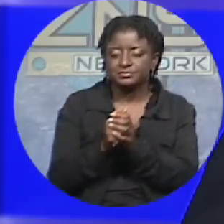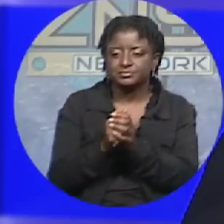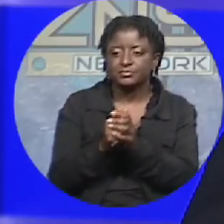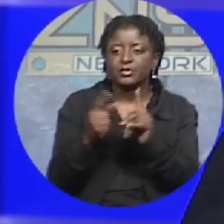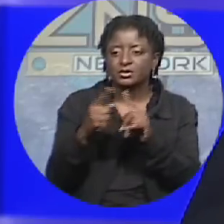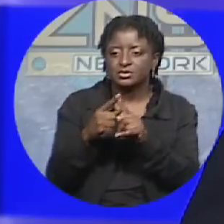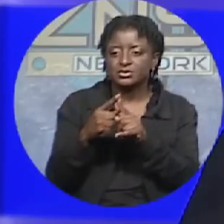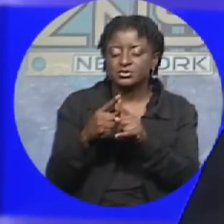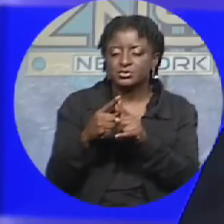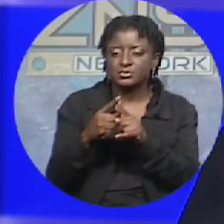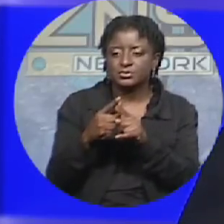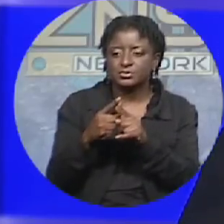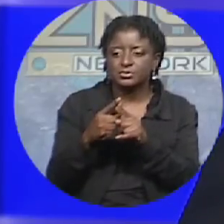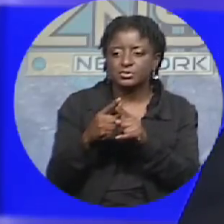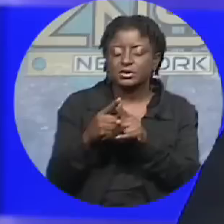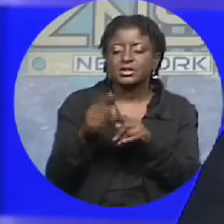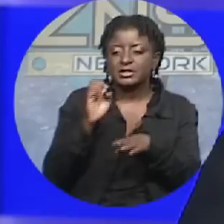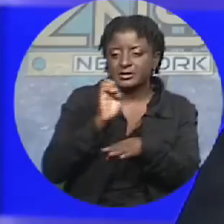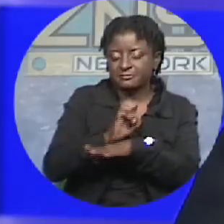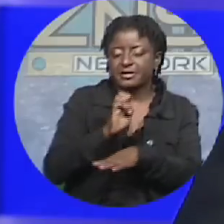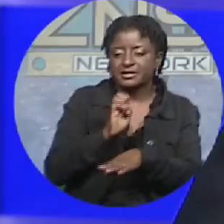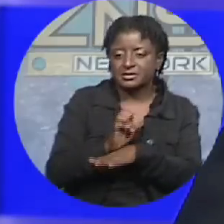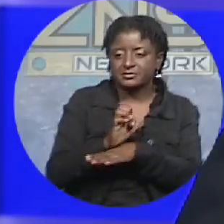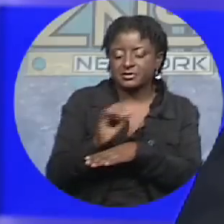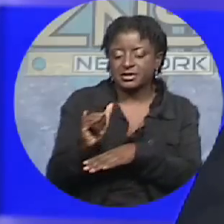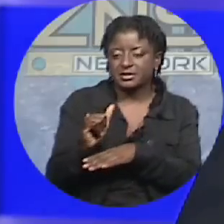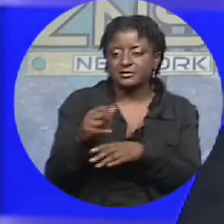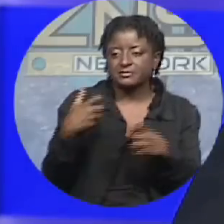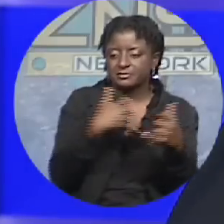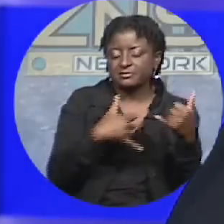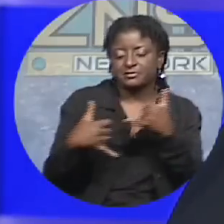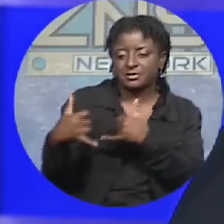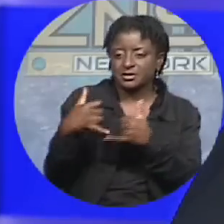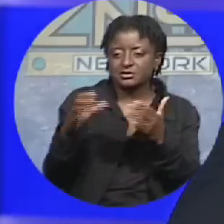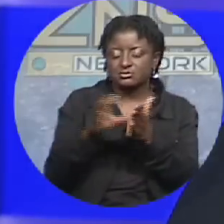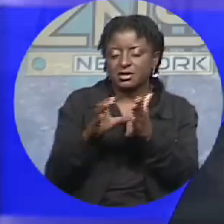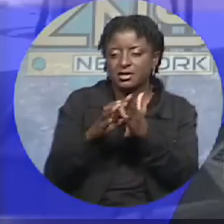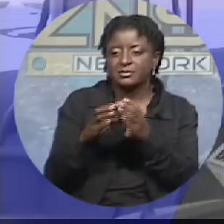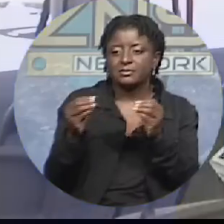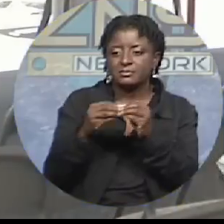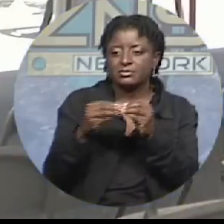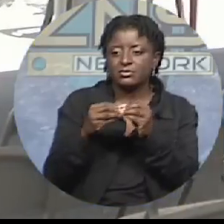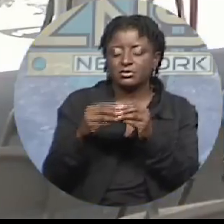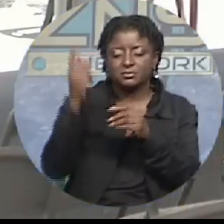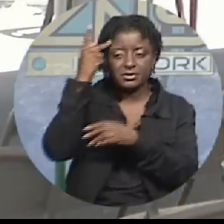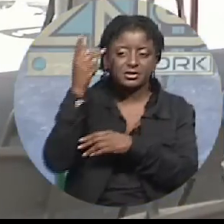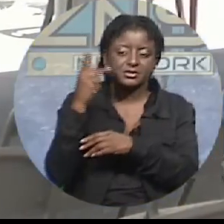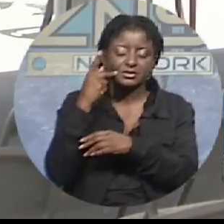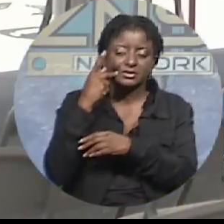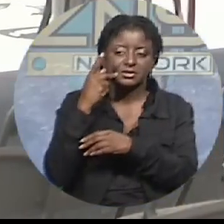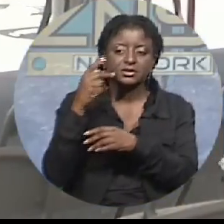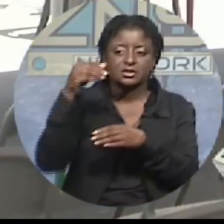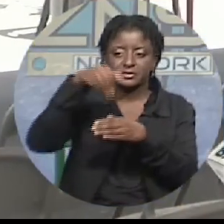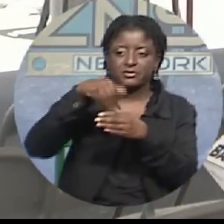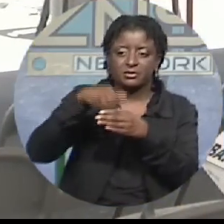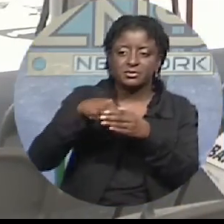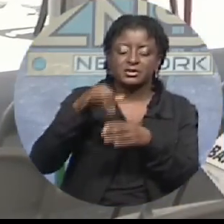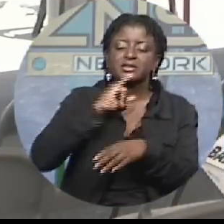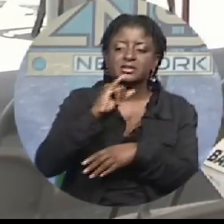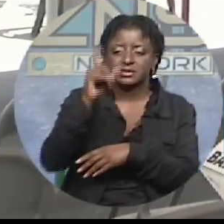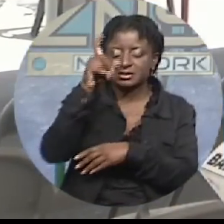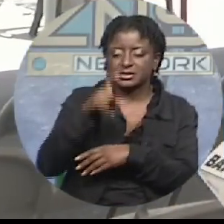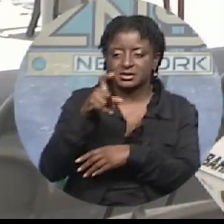to effectively tackle crime, greater parental involvement is necessary. We all are responsible for